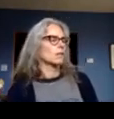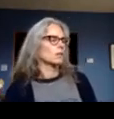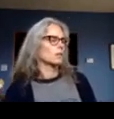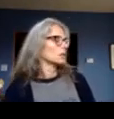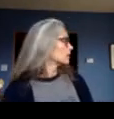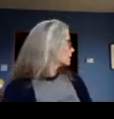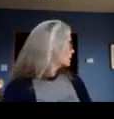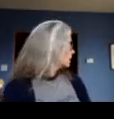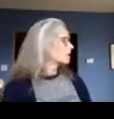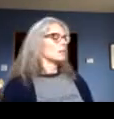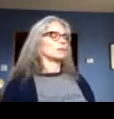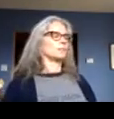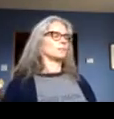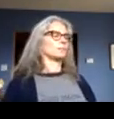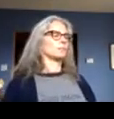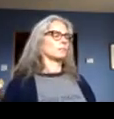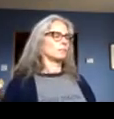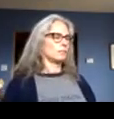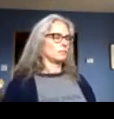18 hours is one of the options. So you would choose